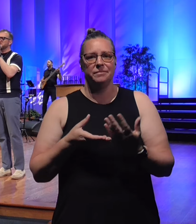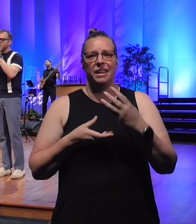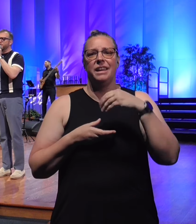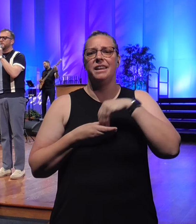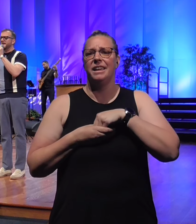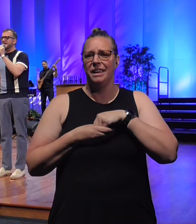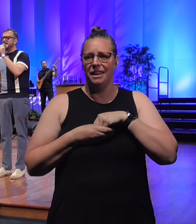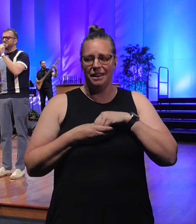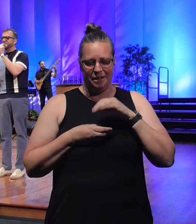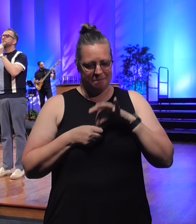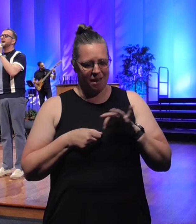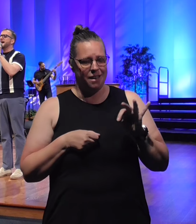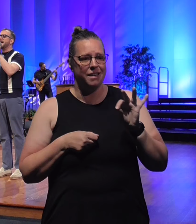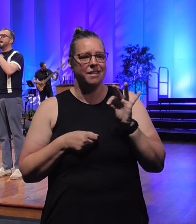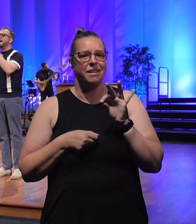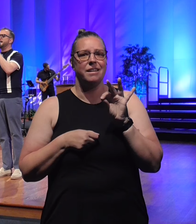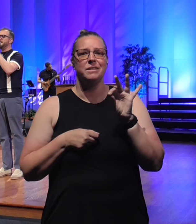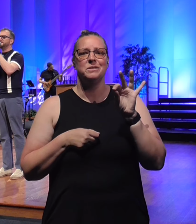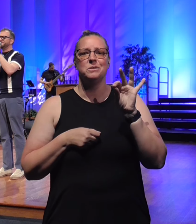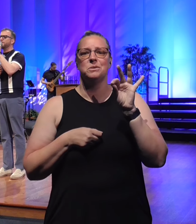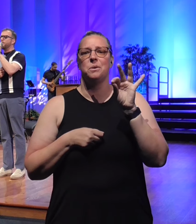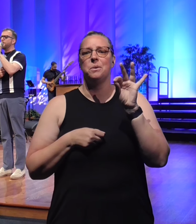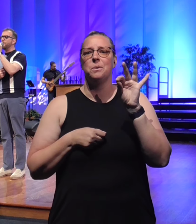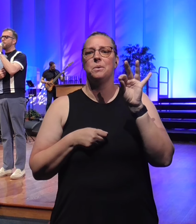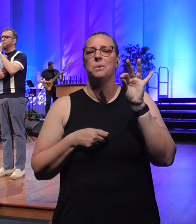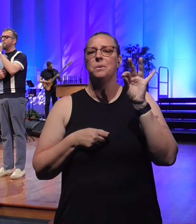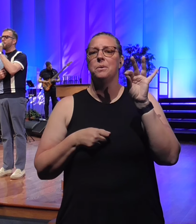well with my